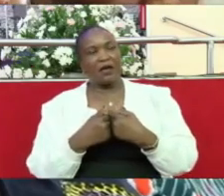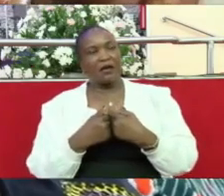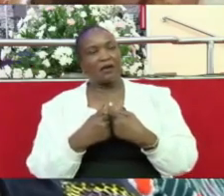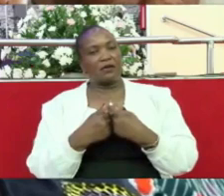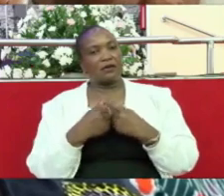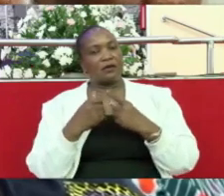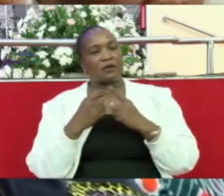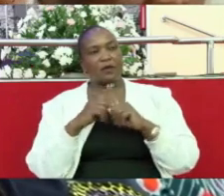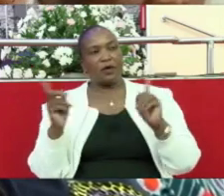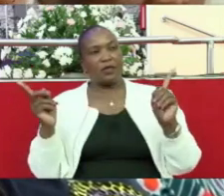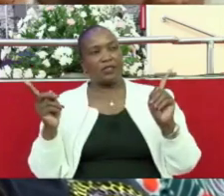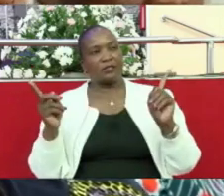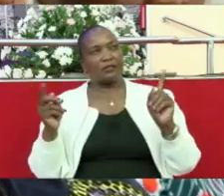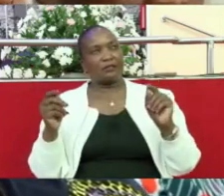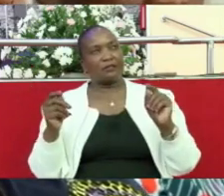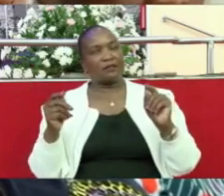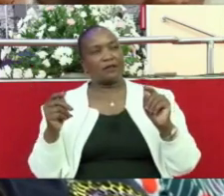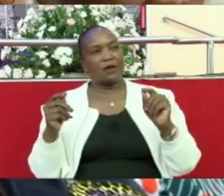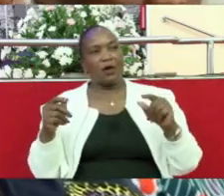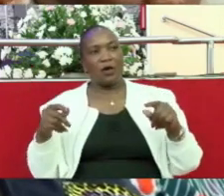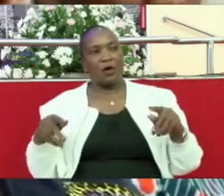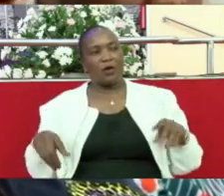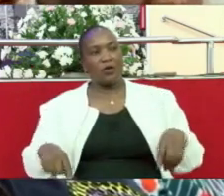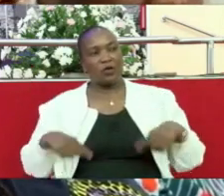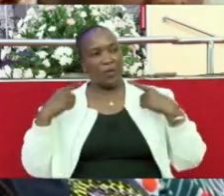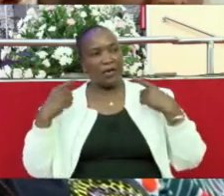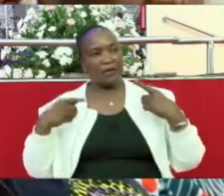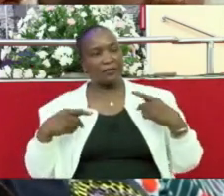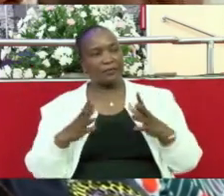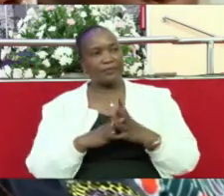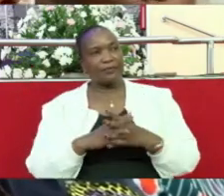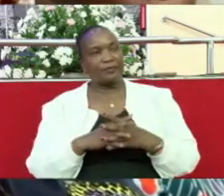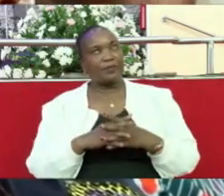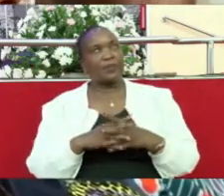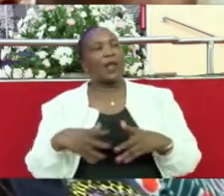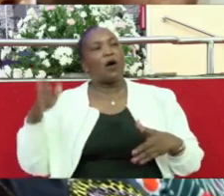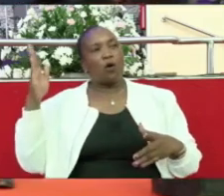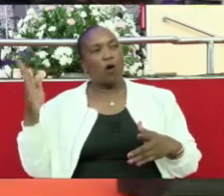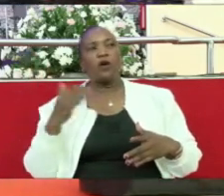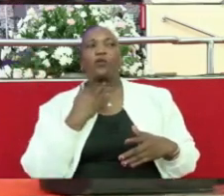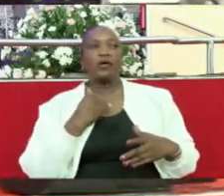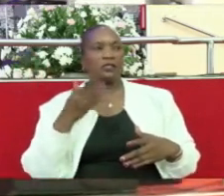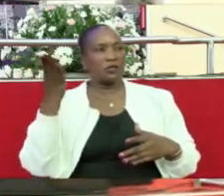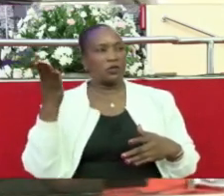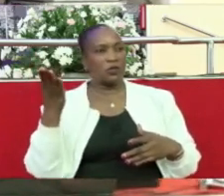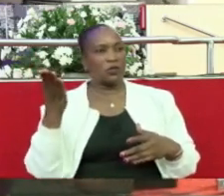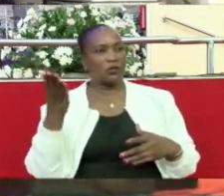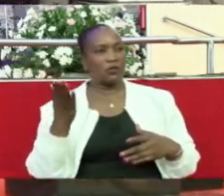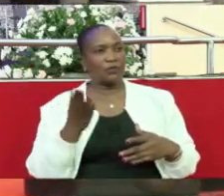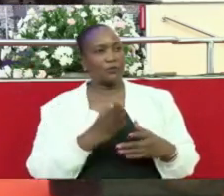are mighty in the Lord. That the Lord wants you to involve Him in the places